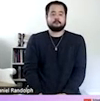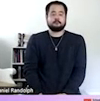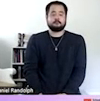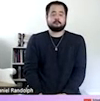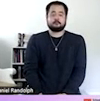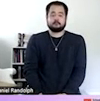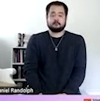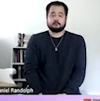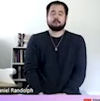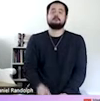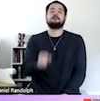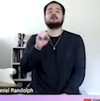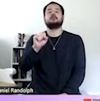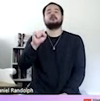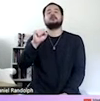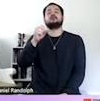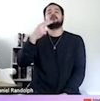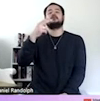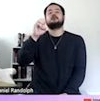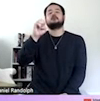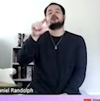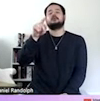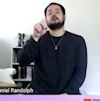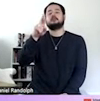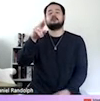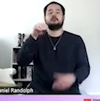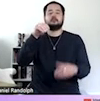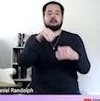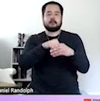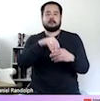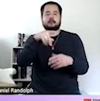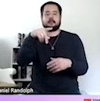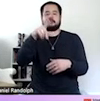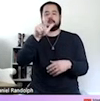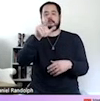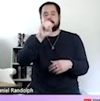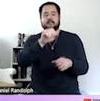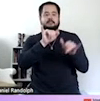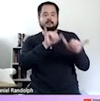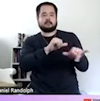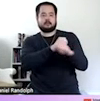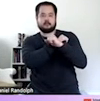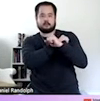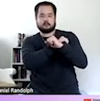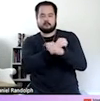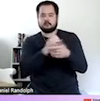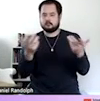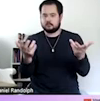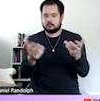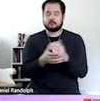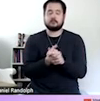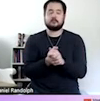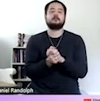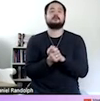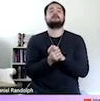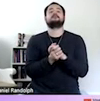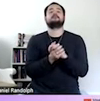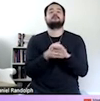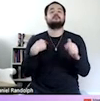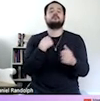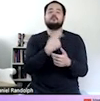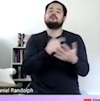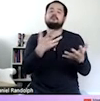So sheltering in place on the next slide is where we also really want to help